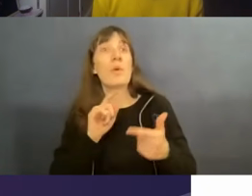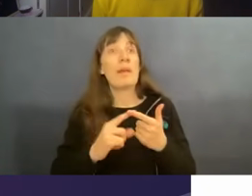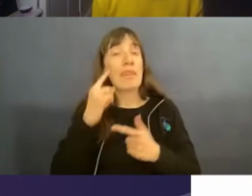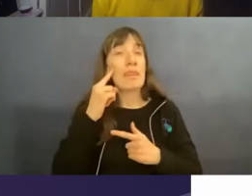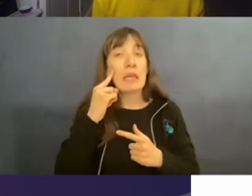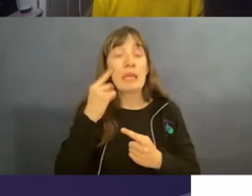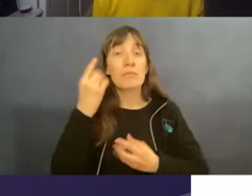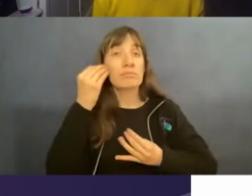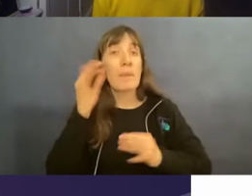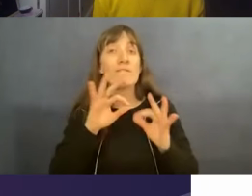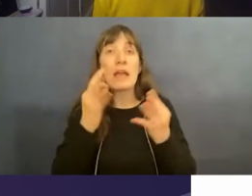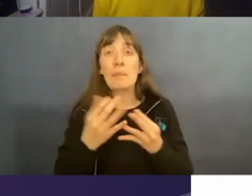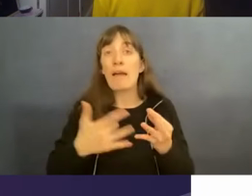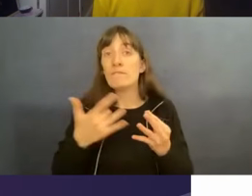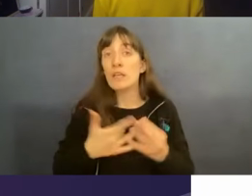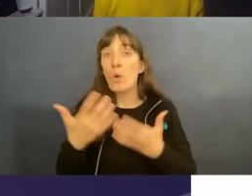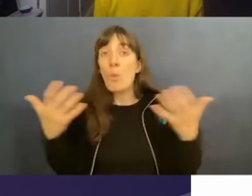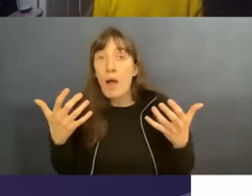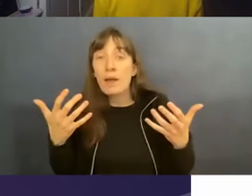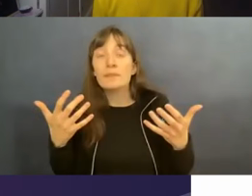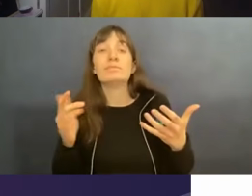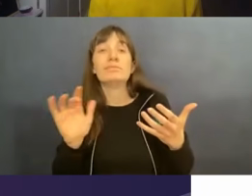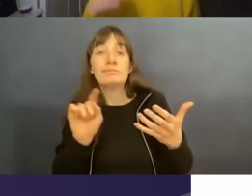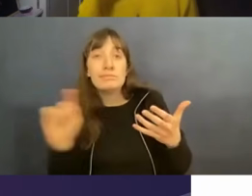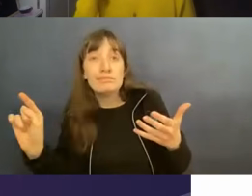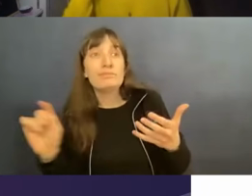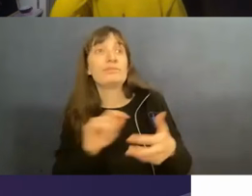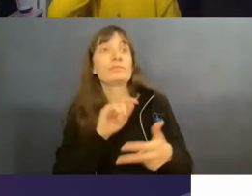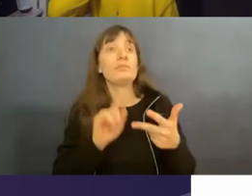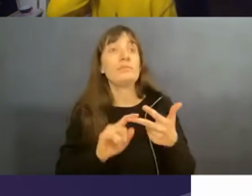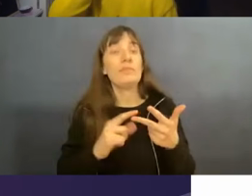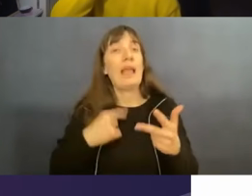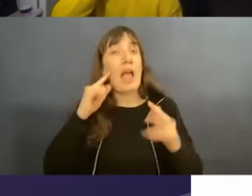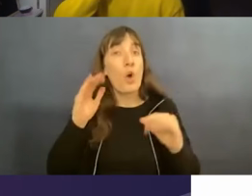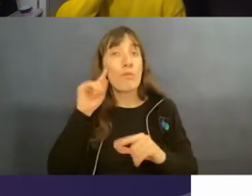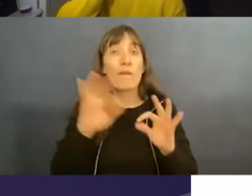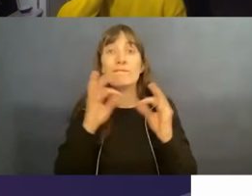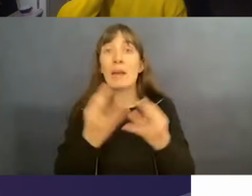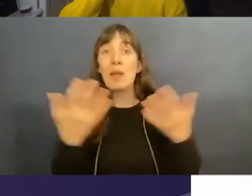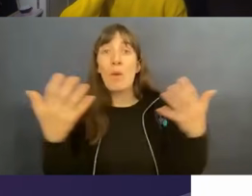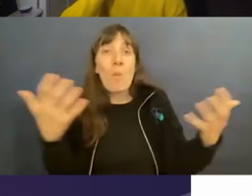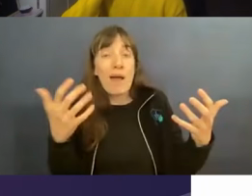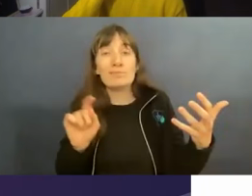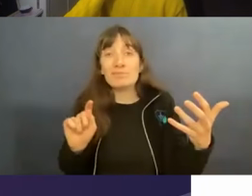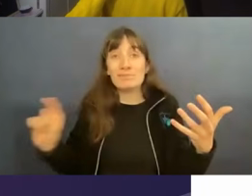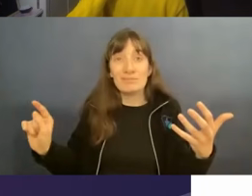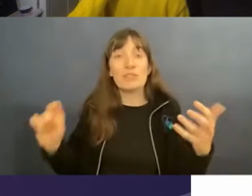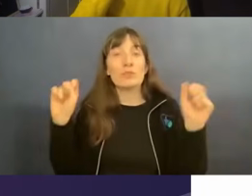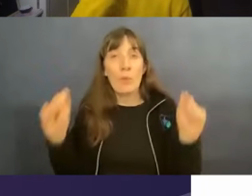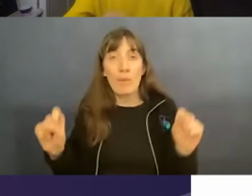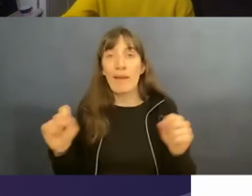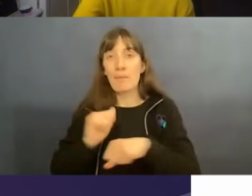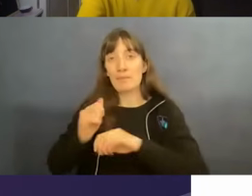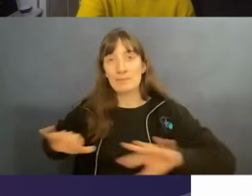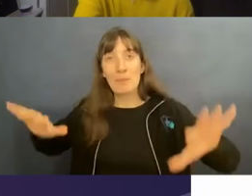my family, I feel a certain way. My hope for my family is this. And so being able to make space for those things too as